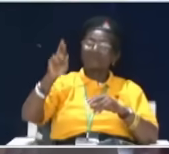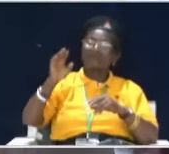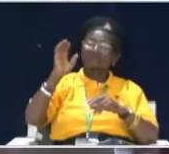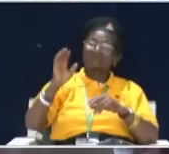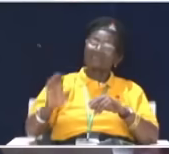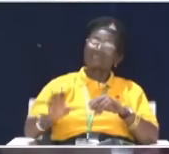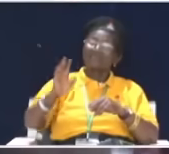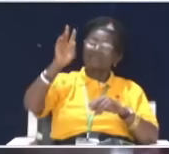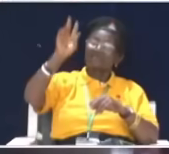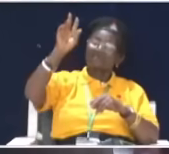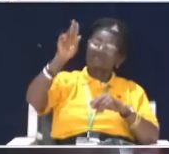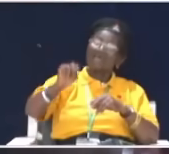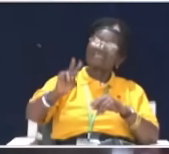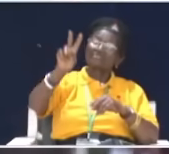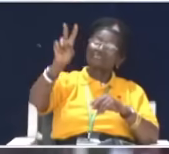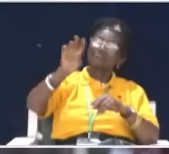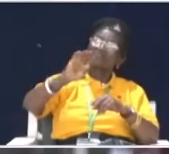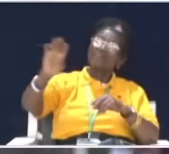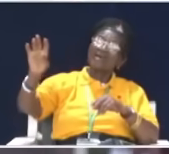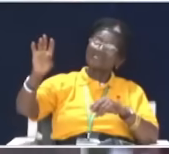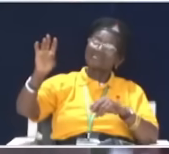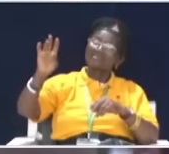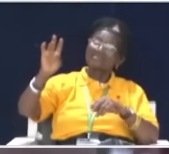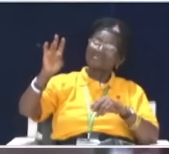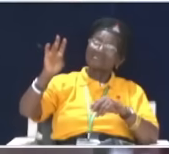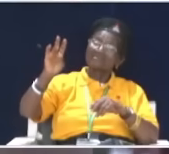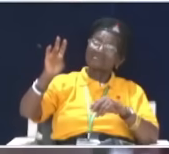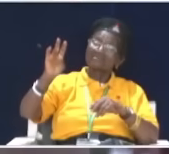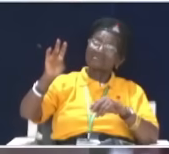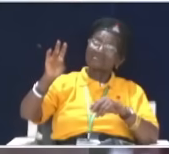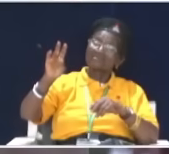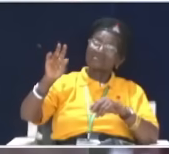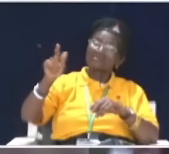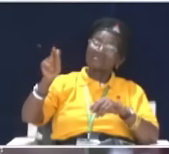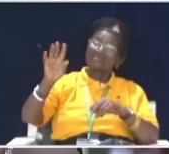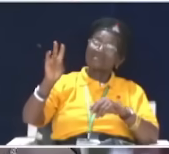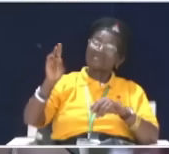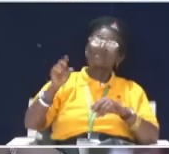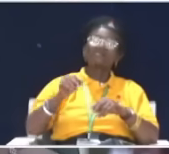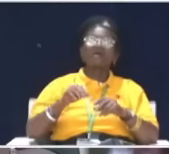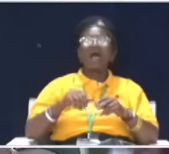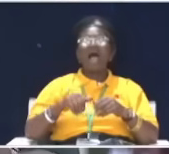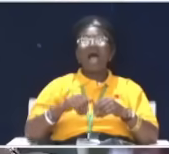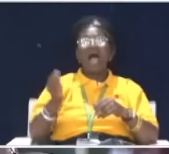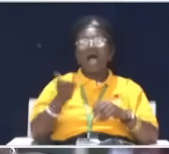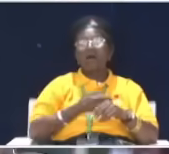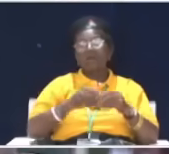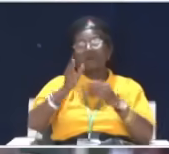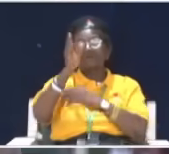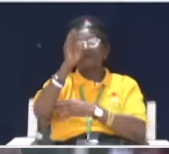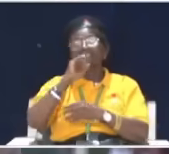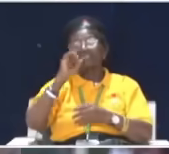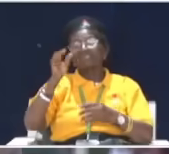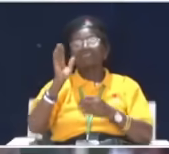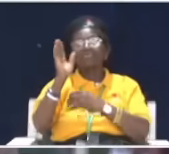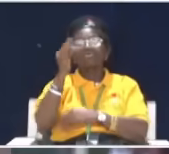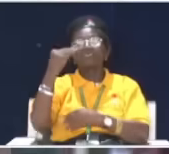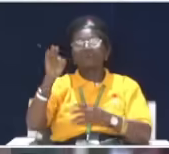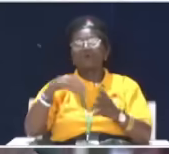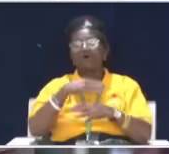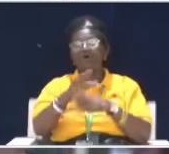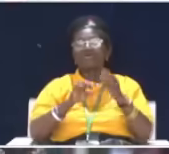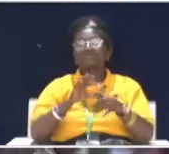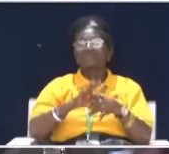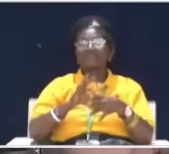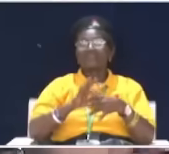Iwe Jeremiah ori ikeji le logbon ese keta din ni ogbon. Our God is the God of all flesh. Olorun wa ni Olorun gbogbo eran